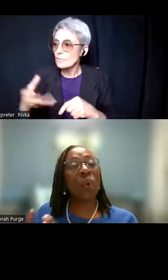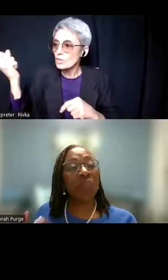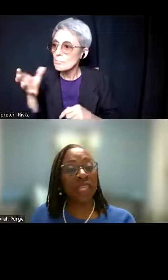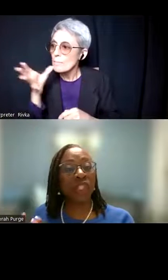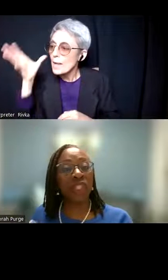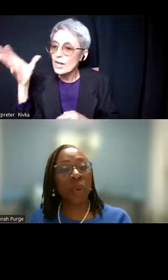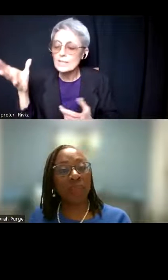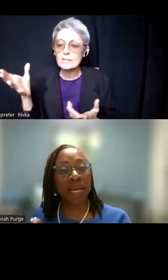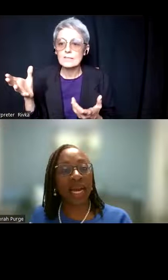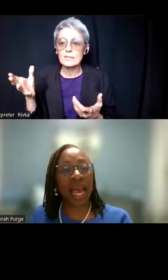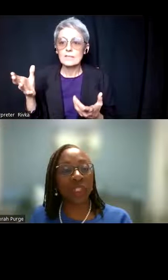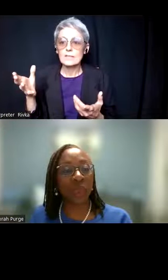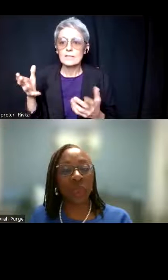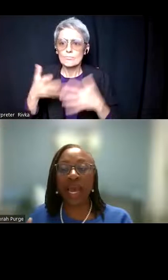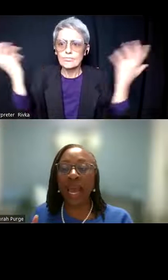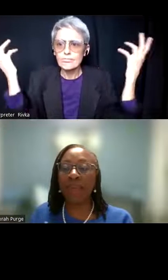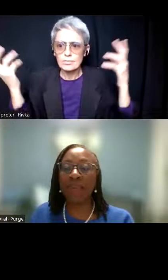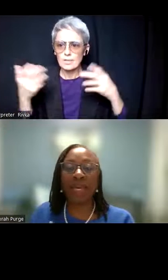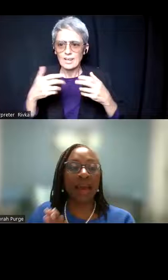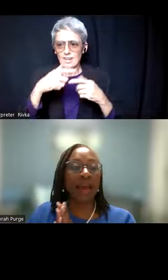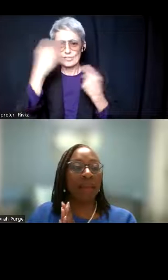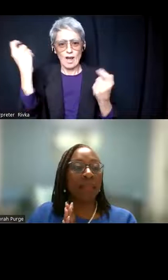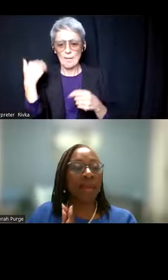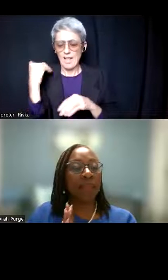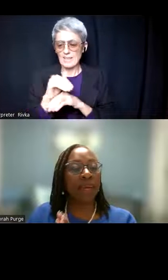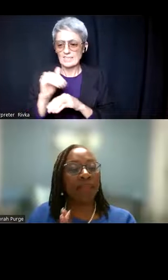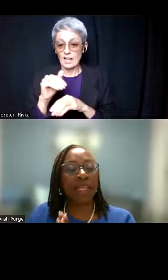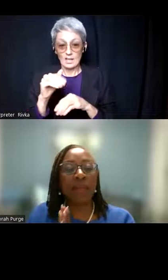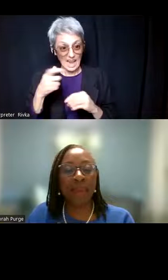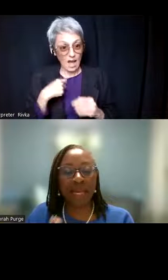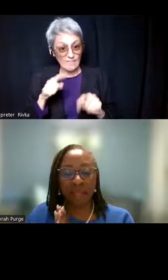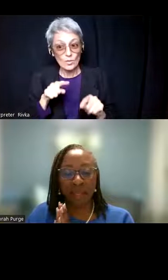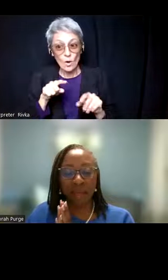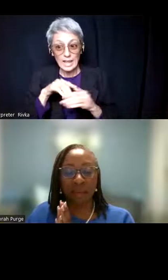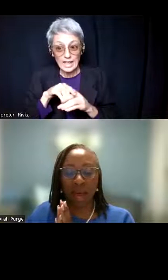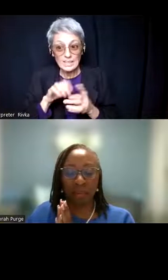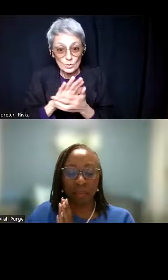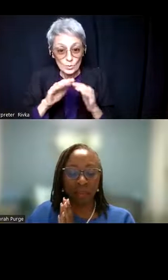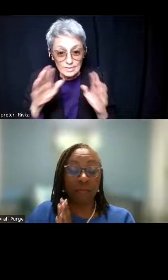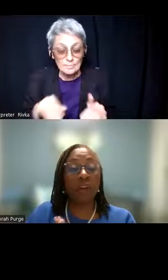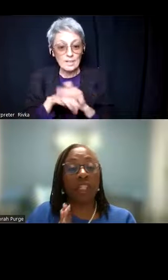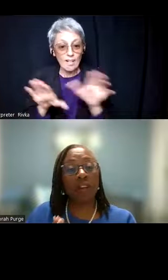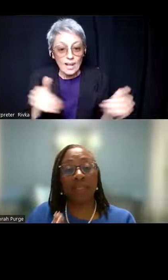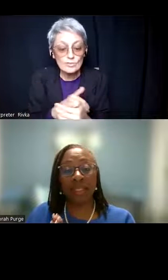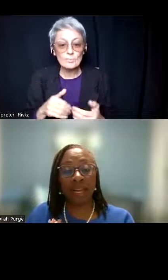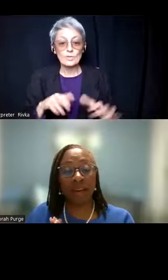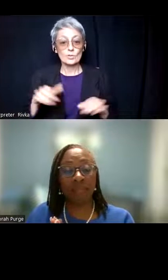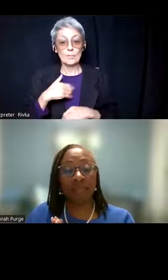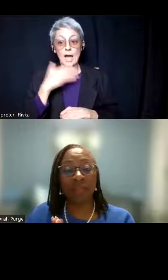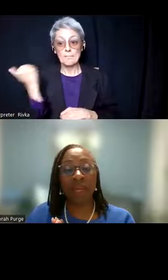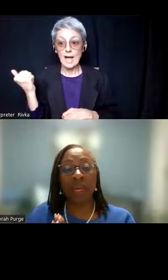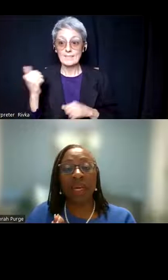you want me to show up in classroom and be the best version of